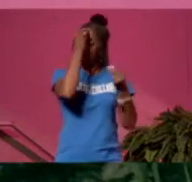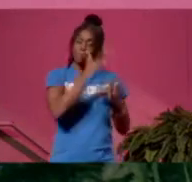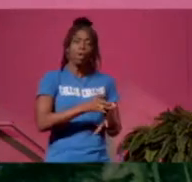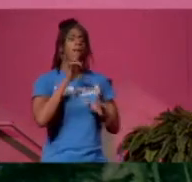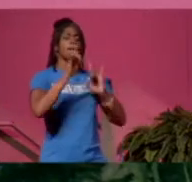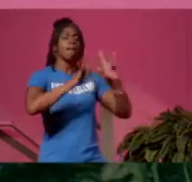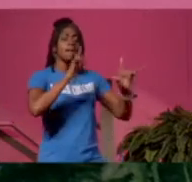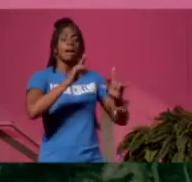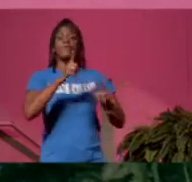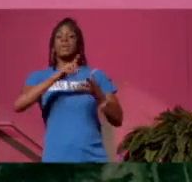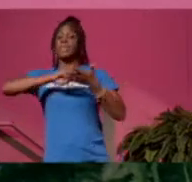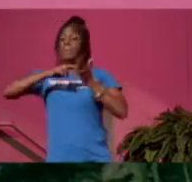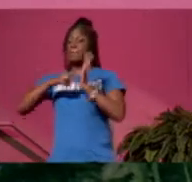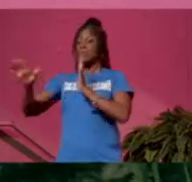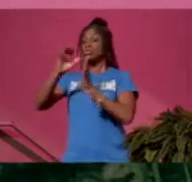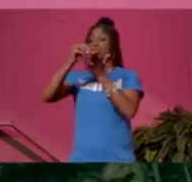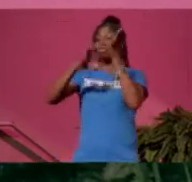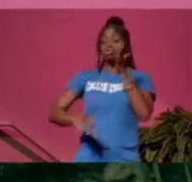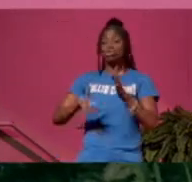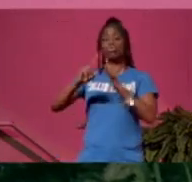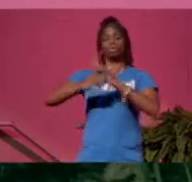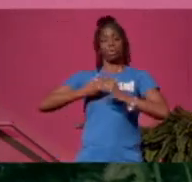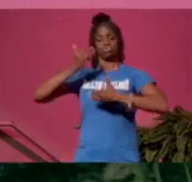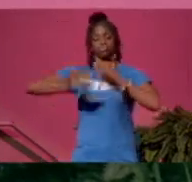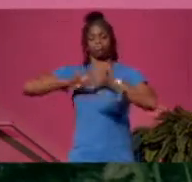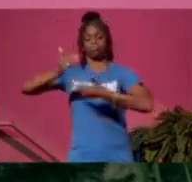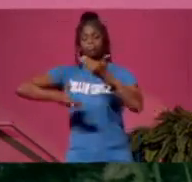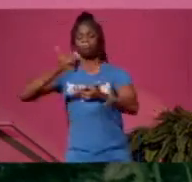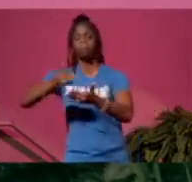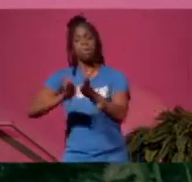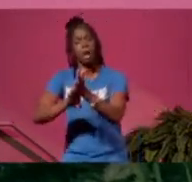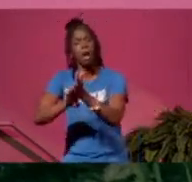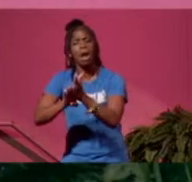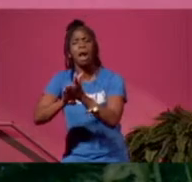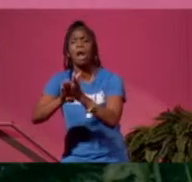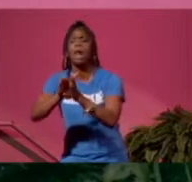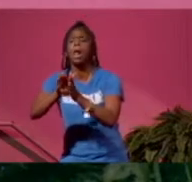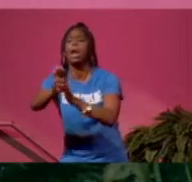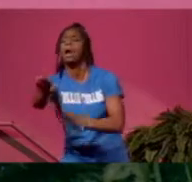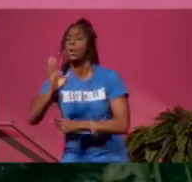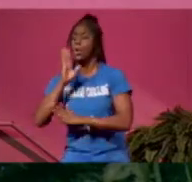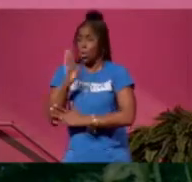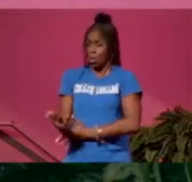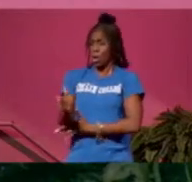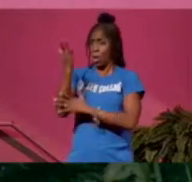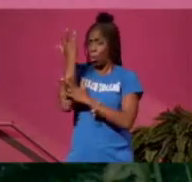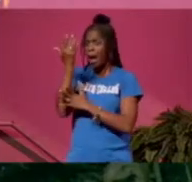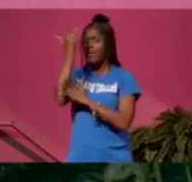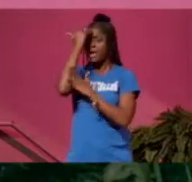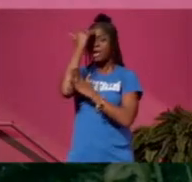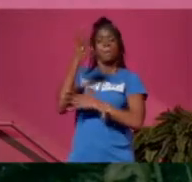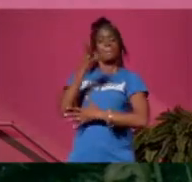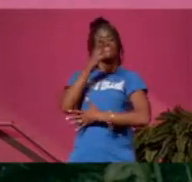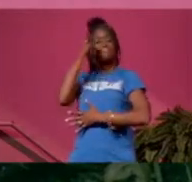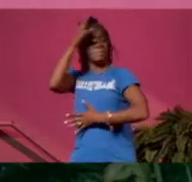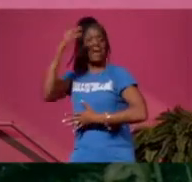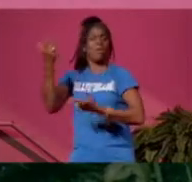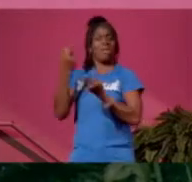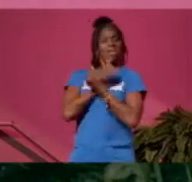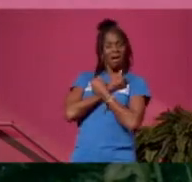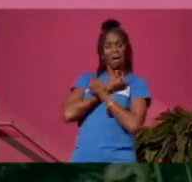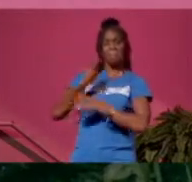line with everything that they've got. If they know that they're loved without condition, without warrant. Come on, I'm talking